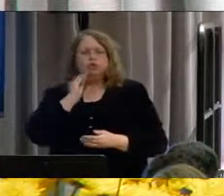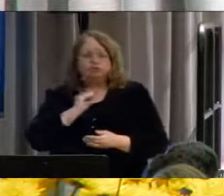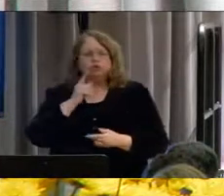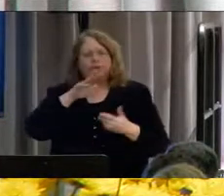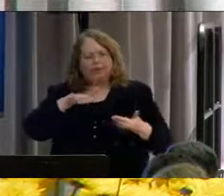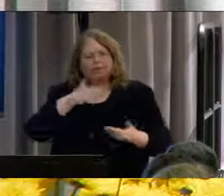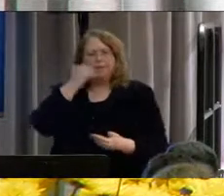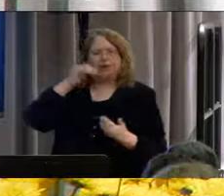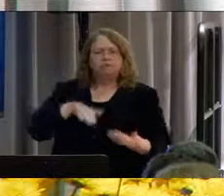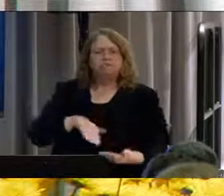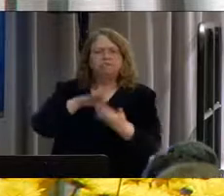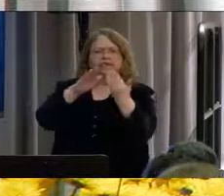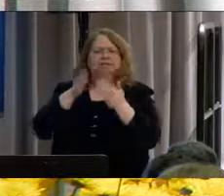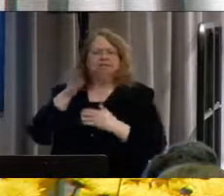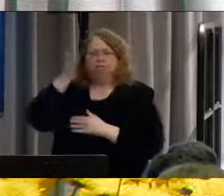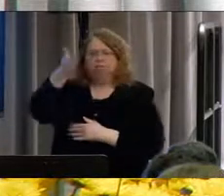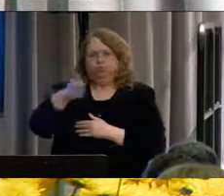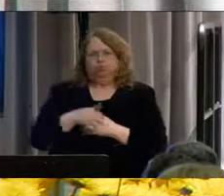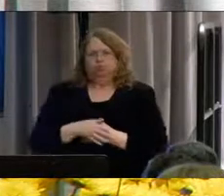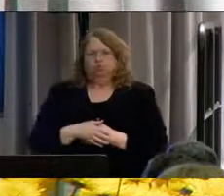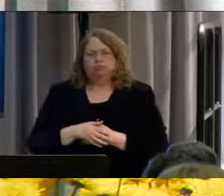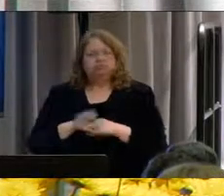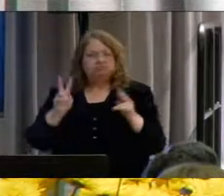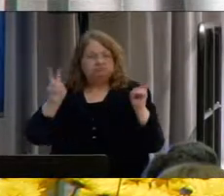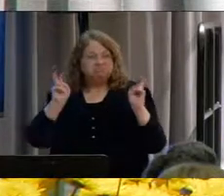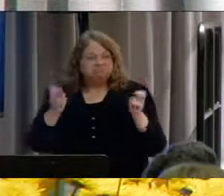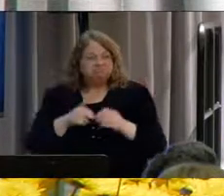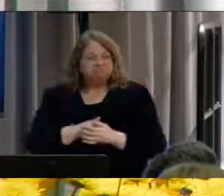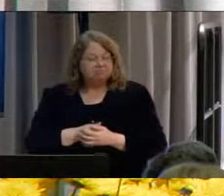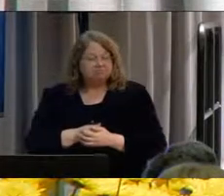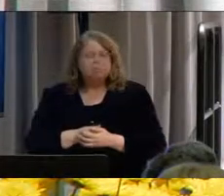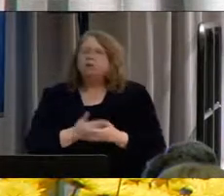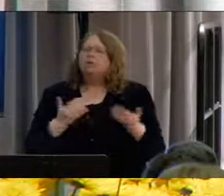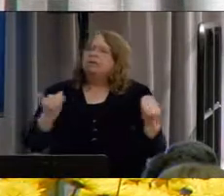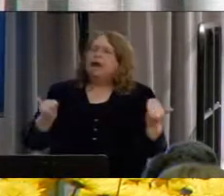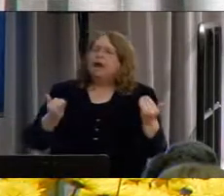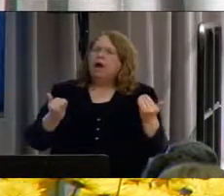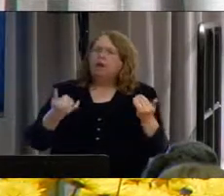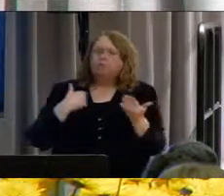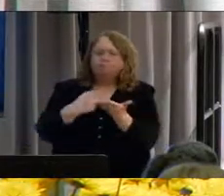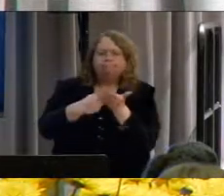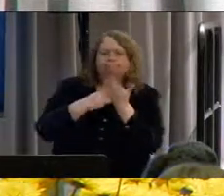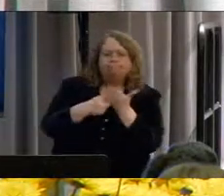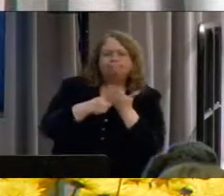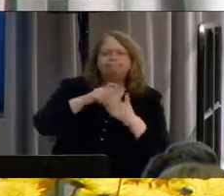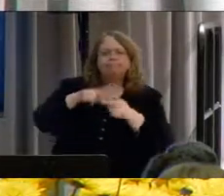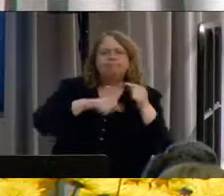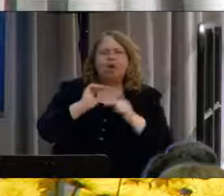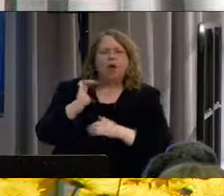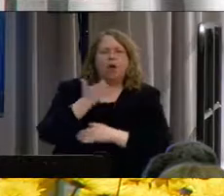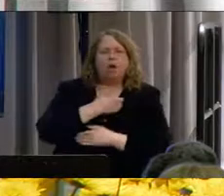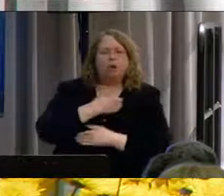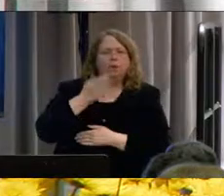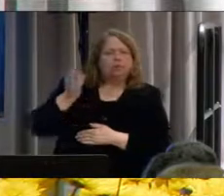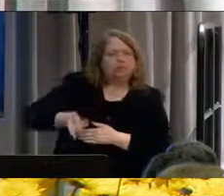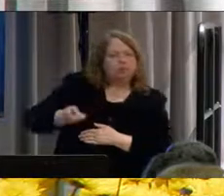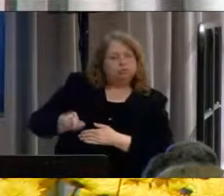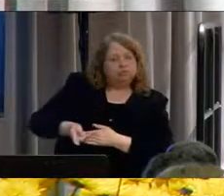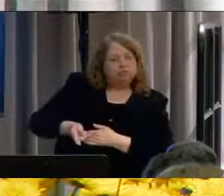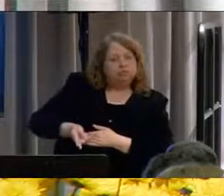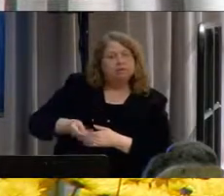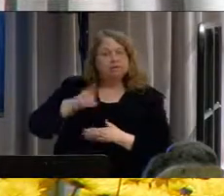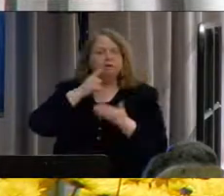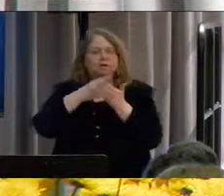end quote. So a conversation about our history then is really what? A conversation about our humanity.